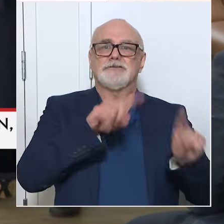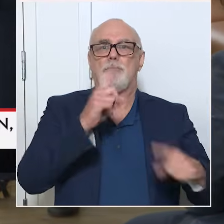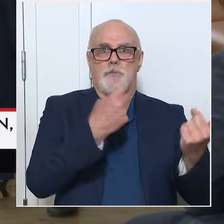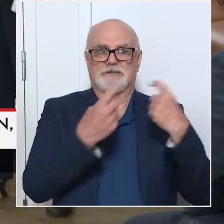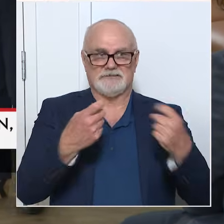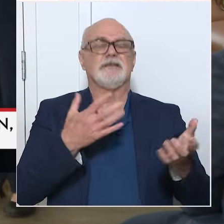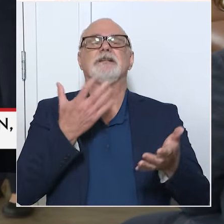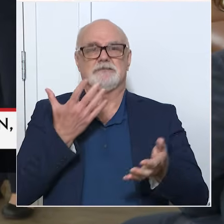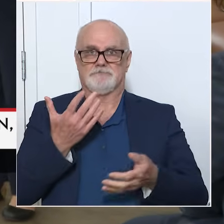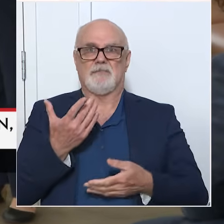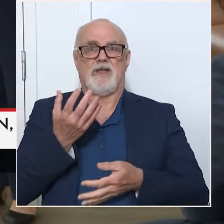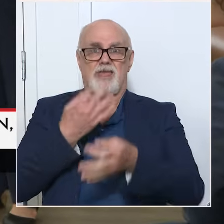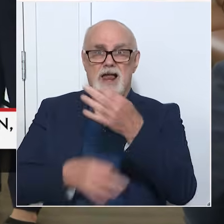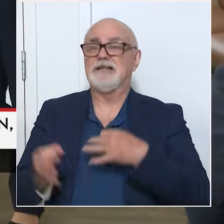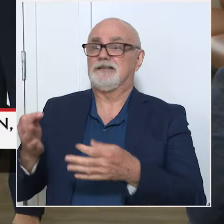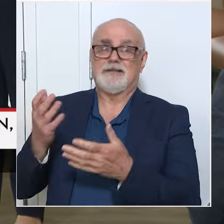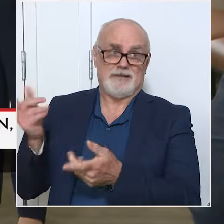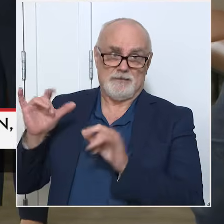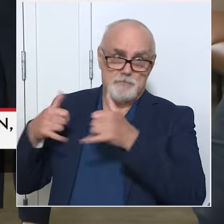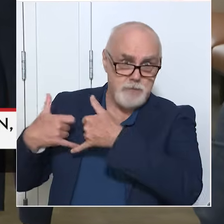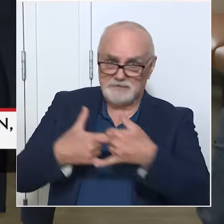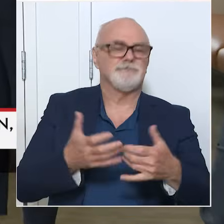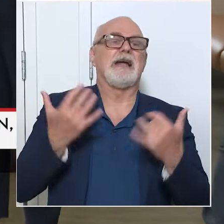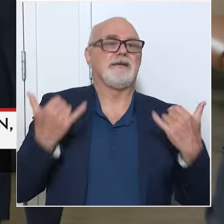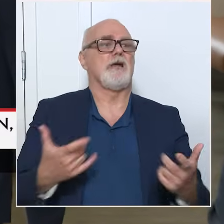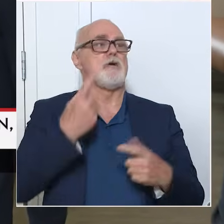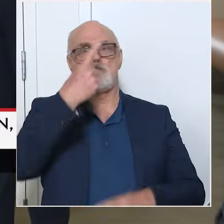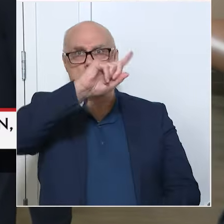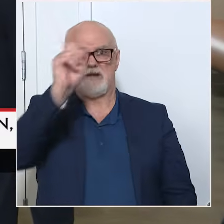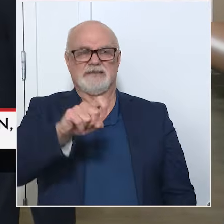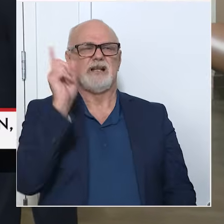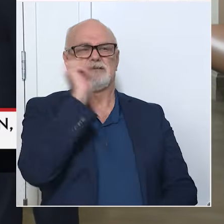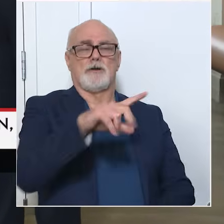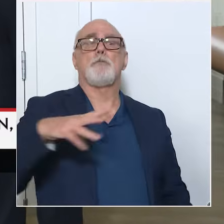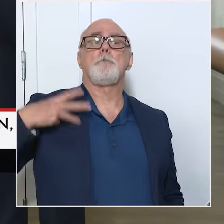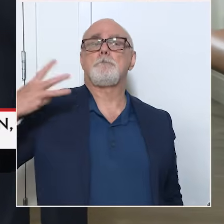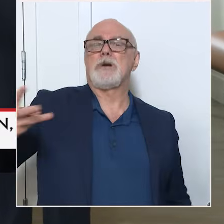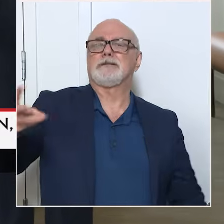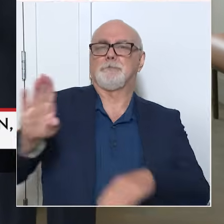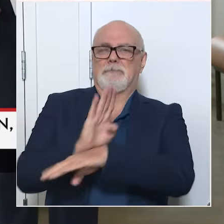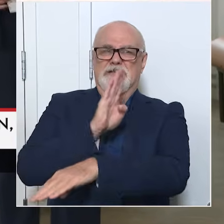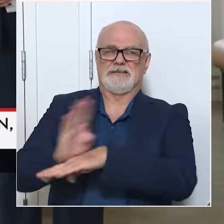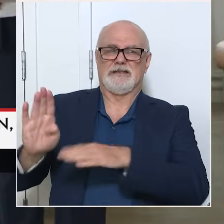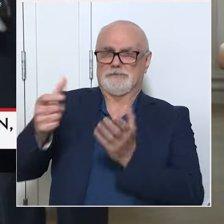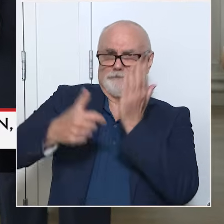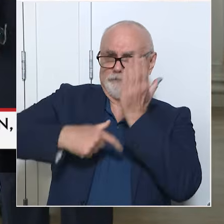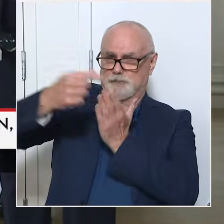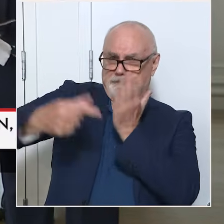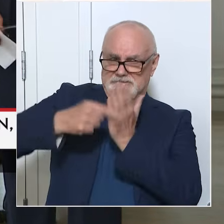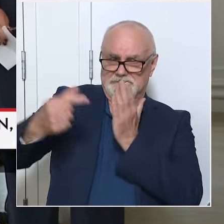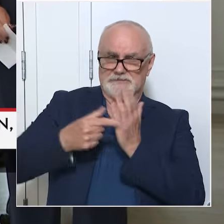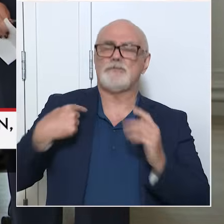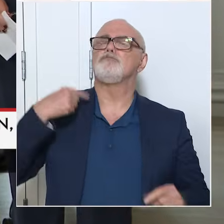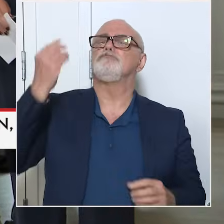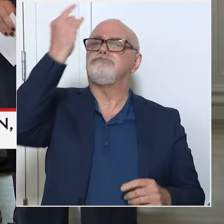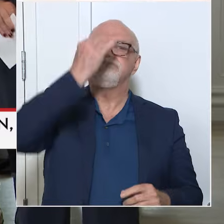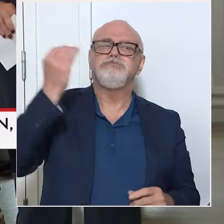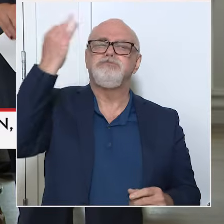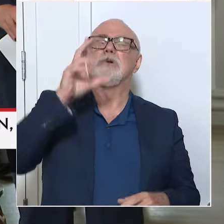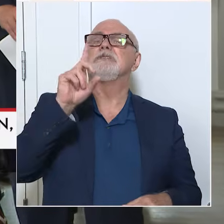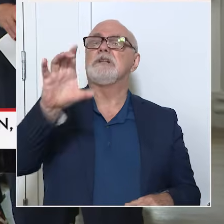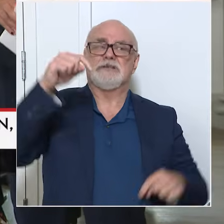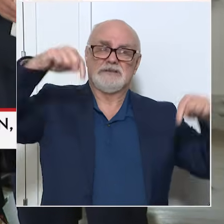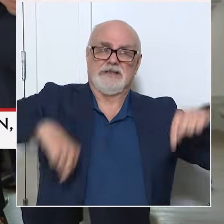any questions? Yes. Ben Peters, Washington Business Journal. I'm curious, Mayor, so the council's rejected most of these